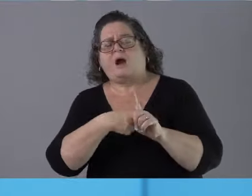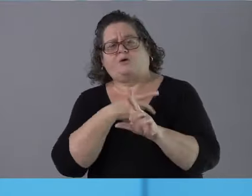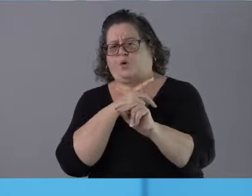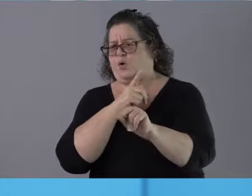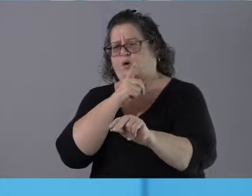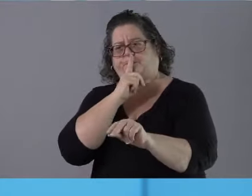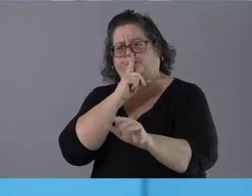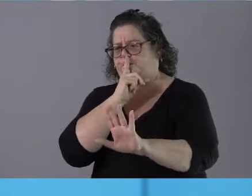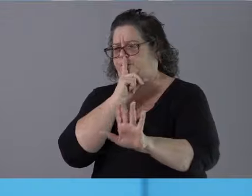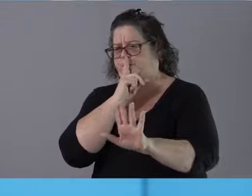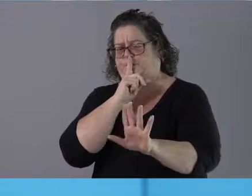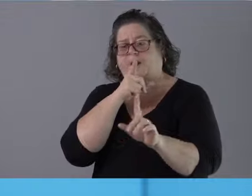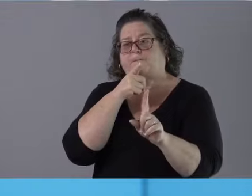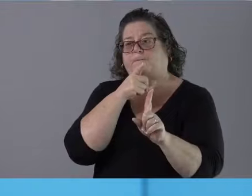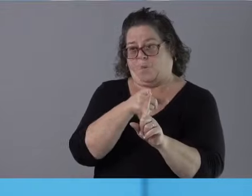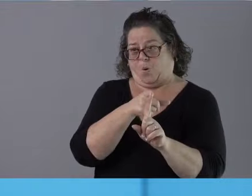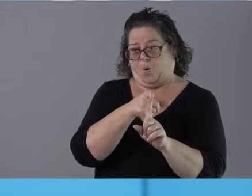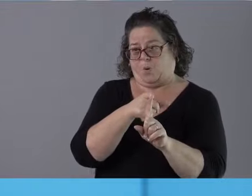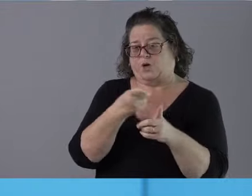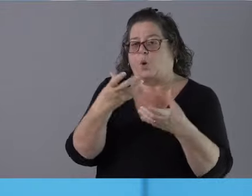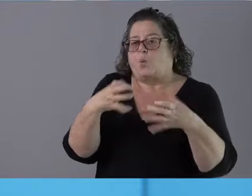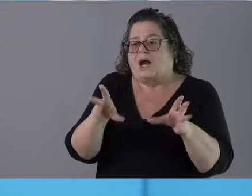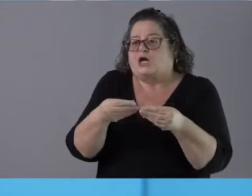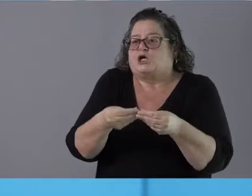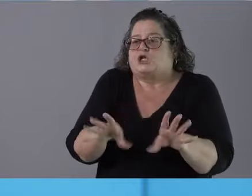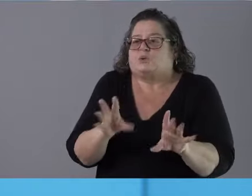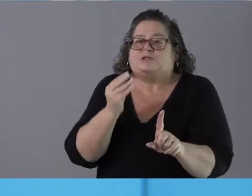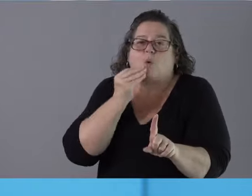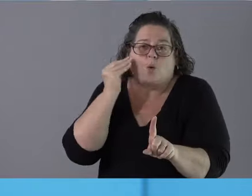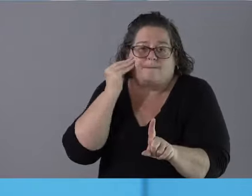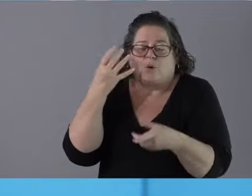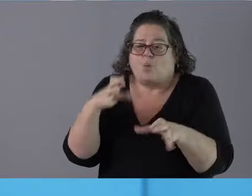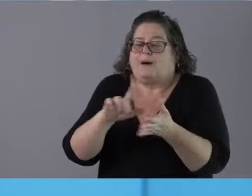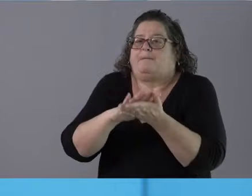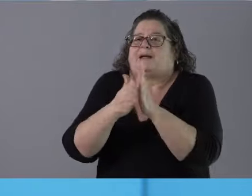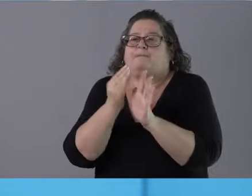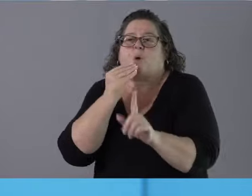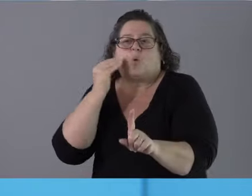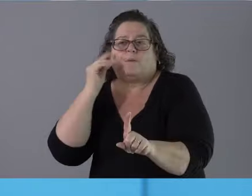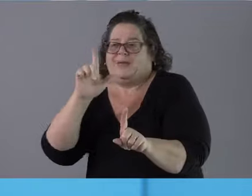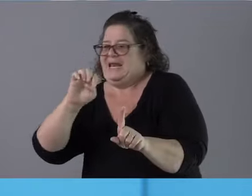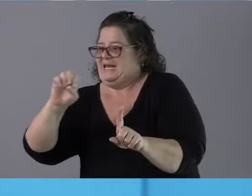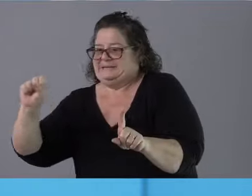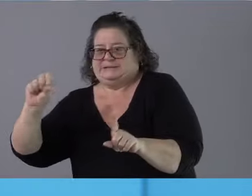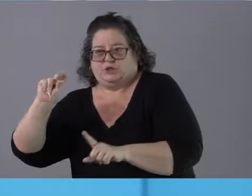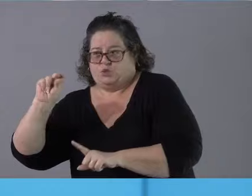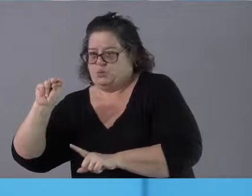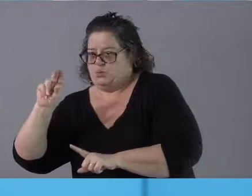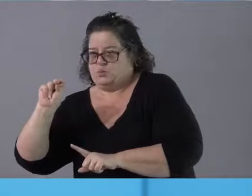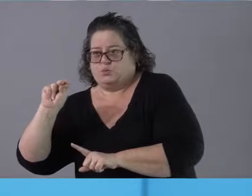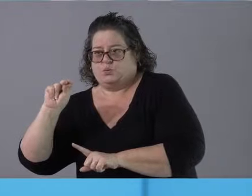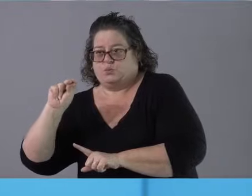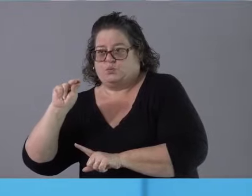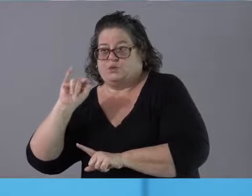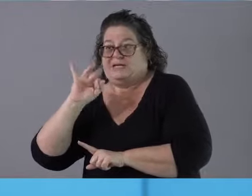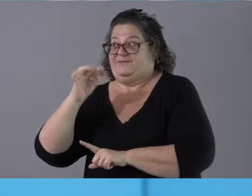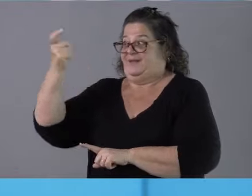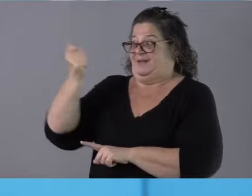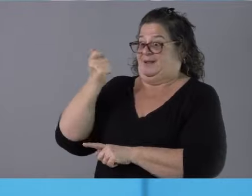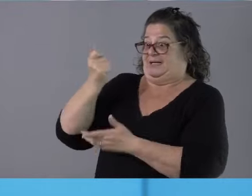that homelessness is not increased. But if you're receiving those federal dollars, and